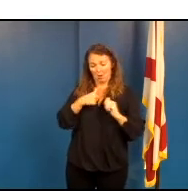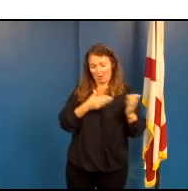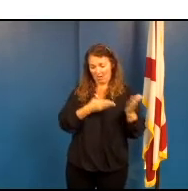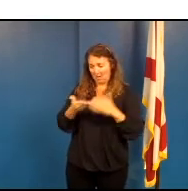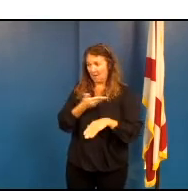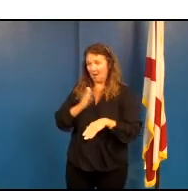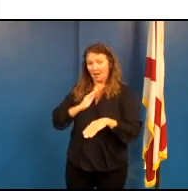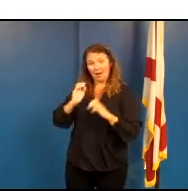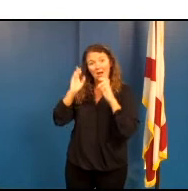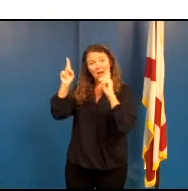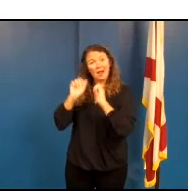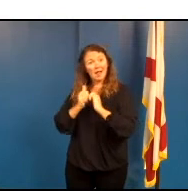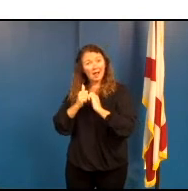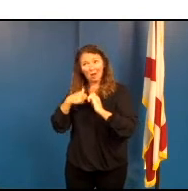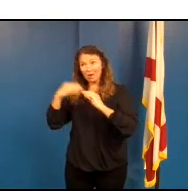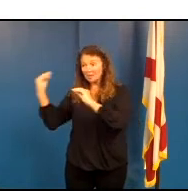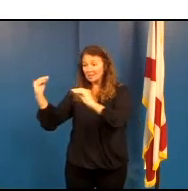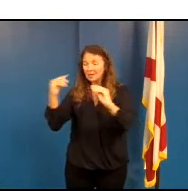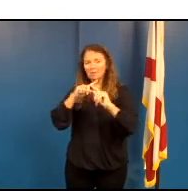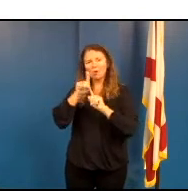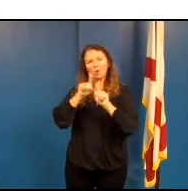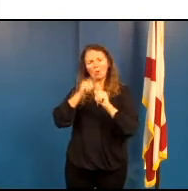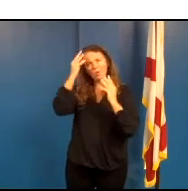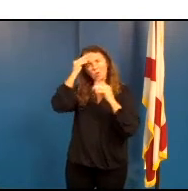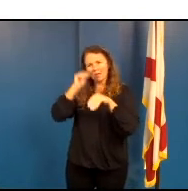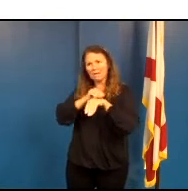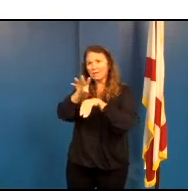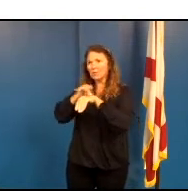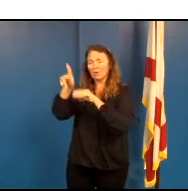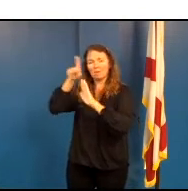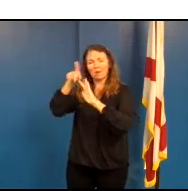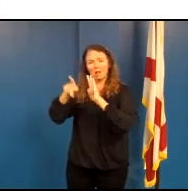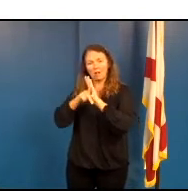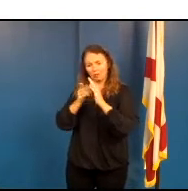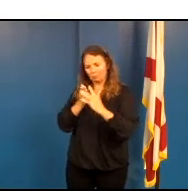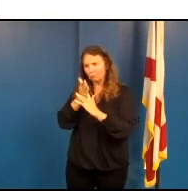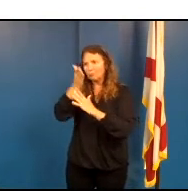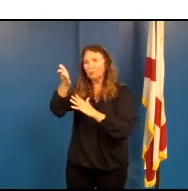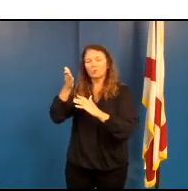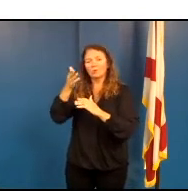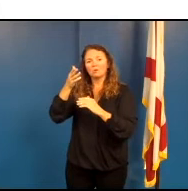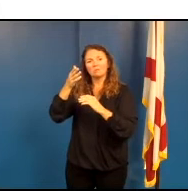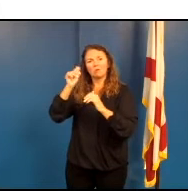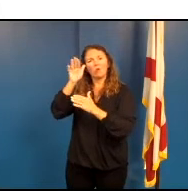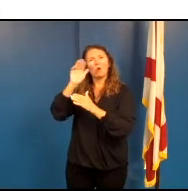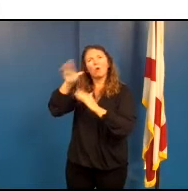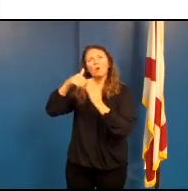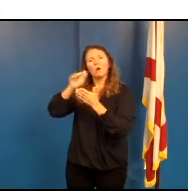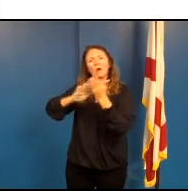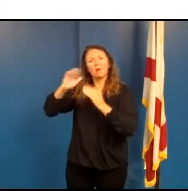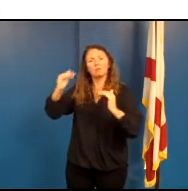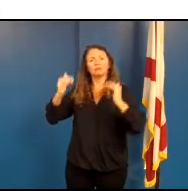higher education, but really being a thought leader and influencing policy and practice throughout higher education. And then